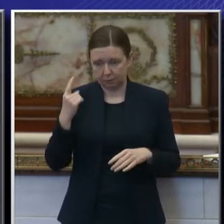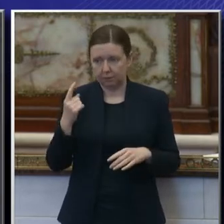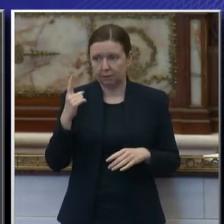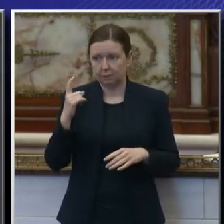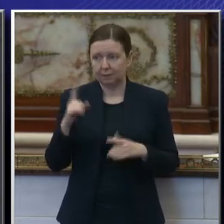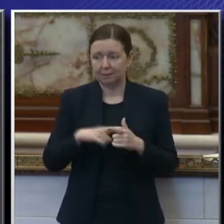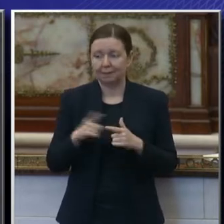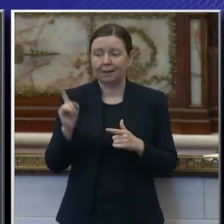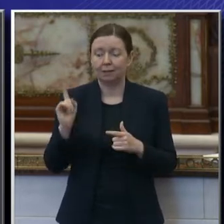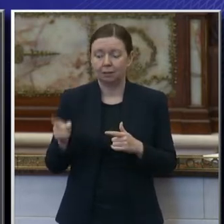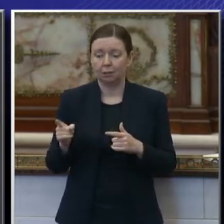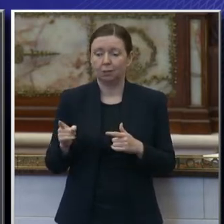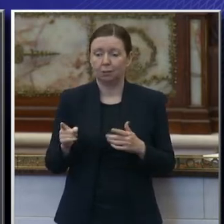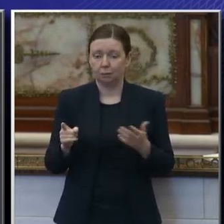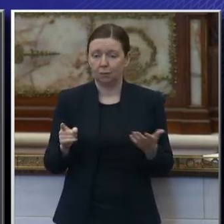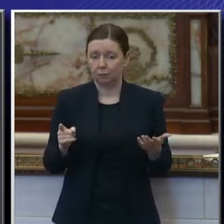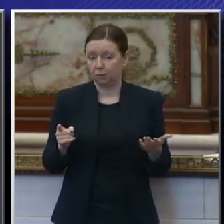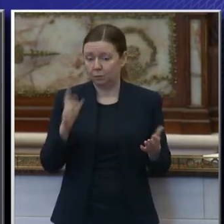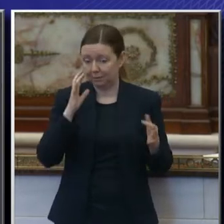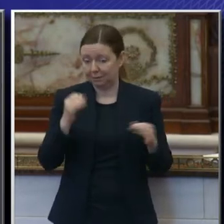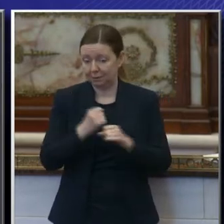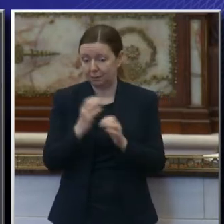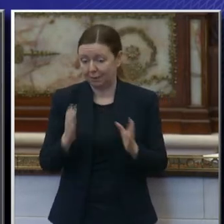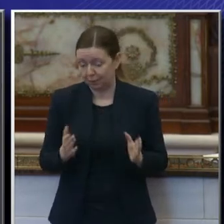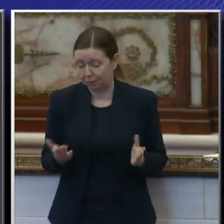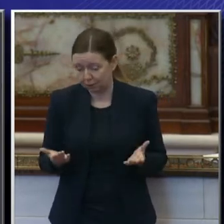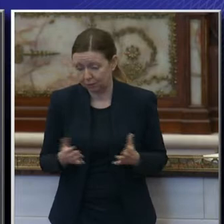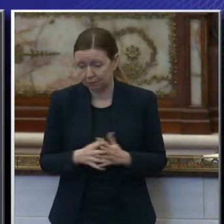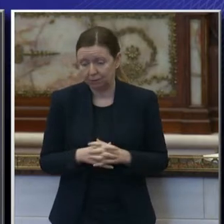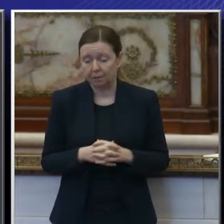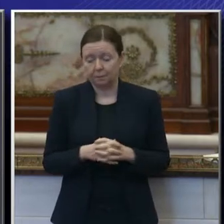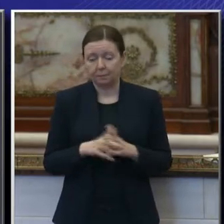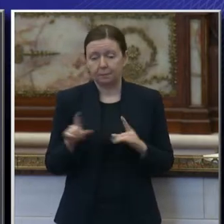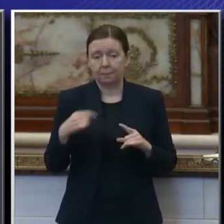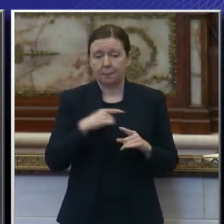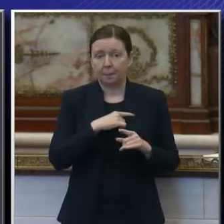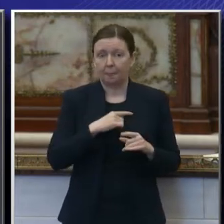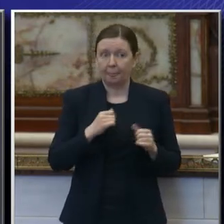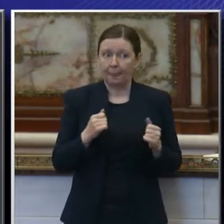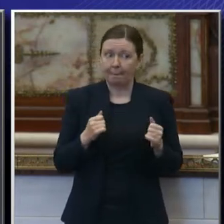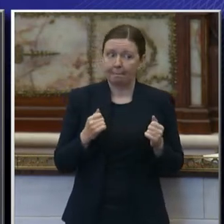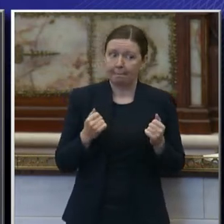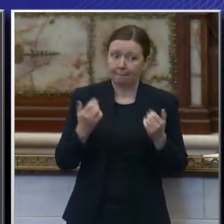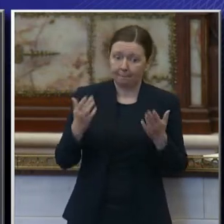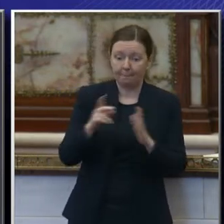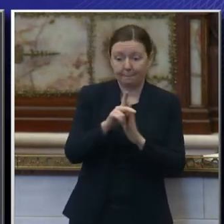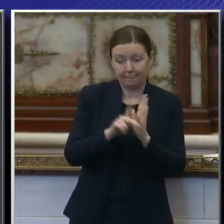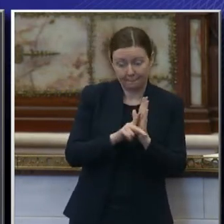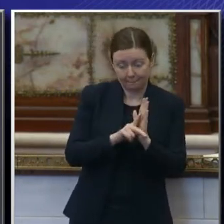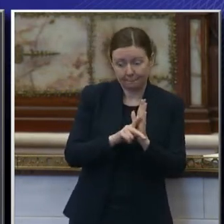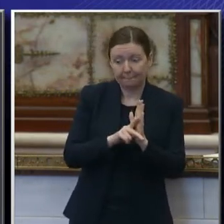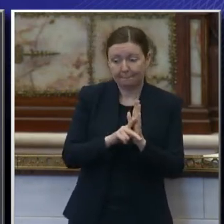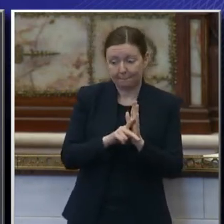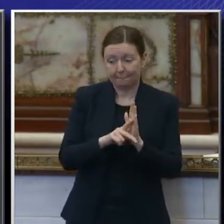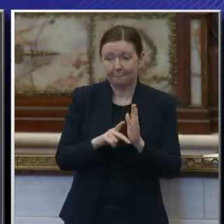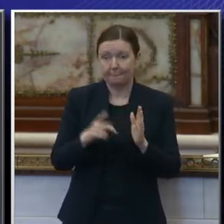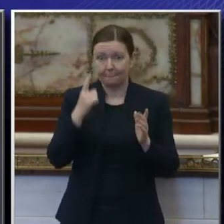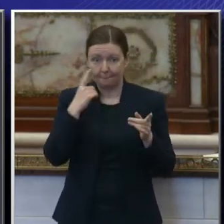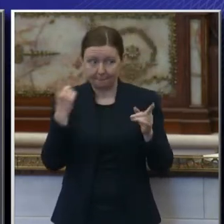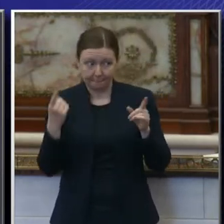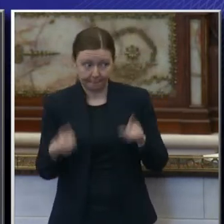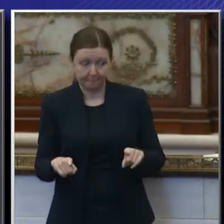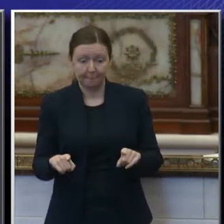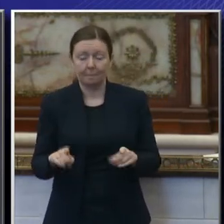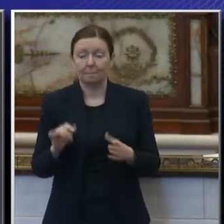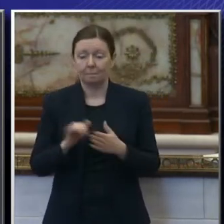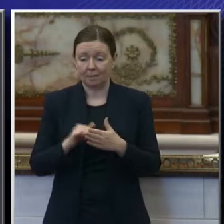then you are the decision makers. And, you know, when we come up with a policy and there's an agreement